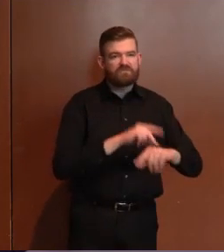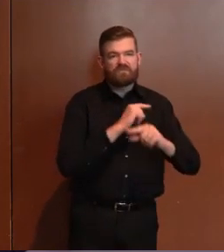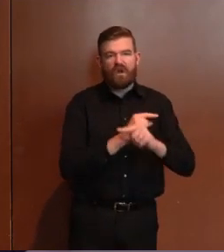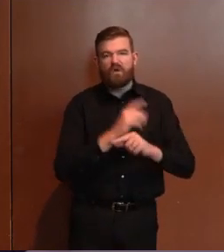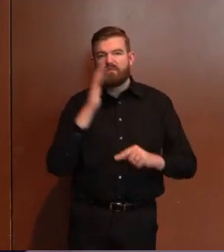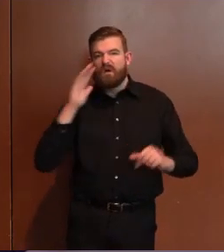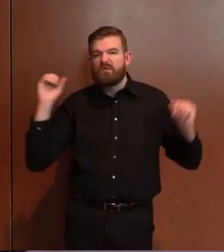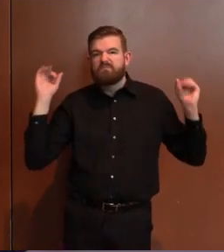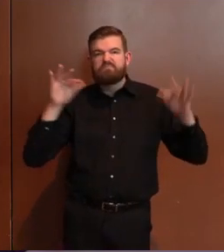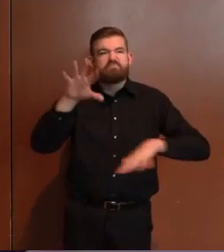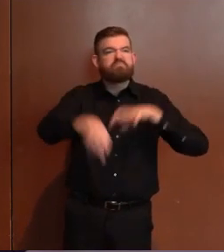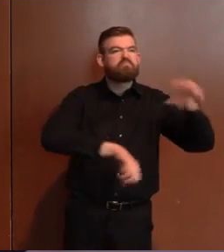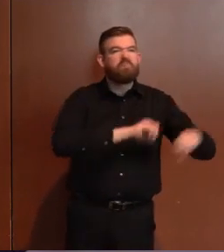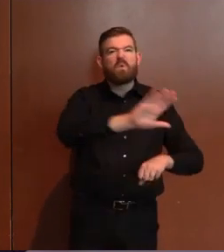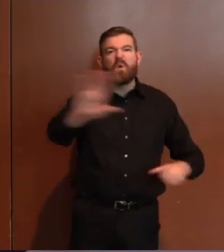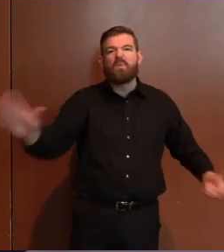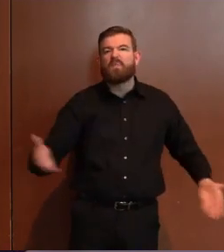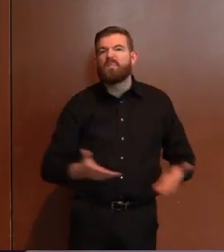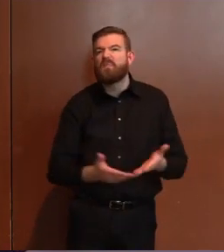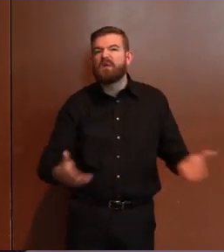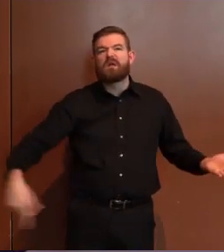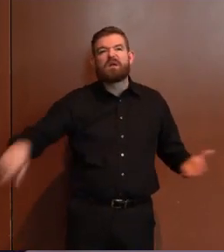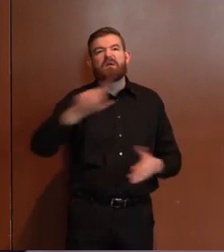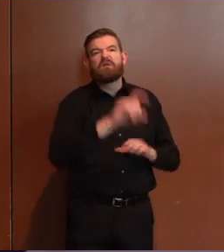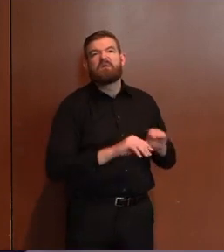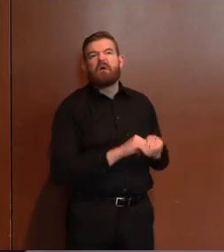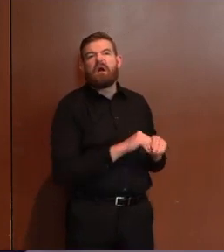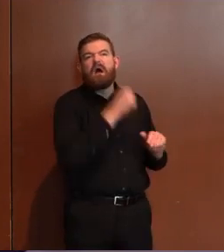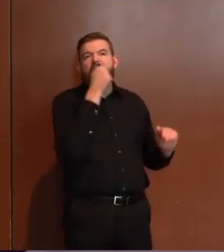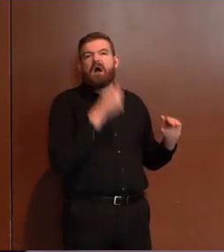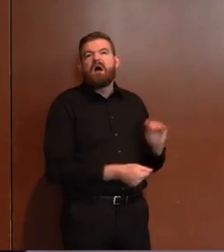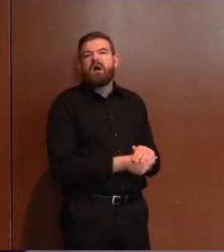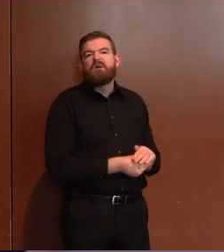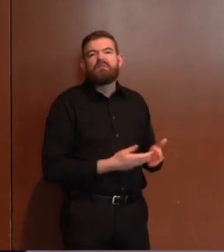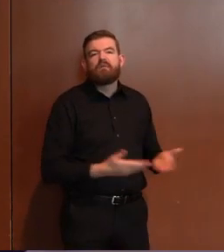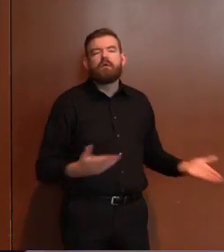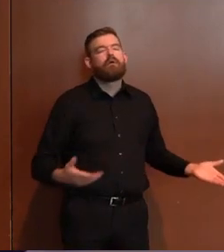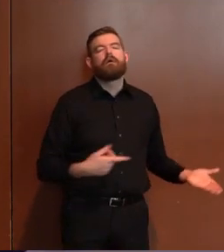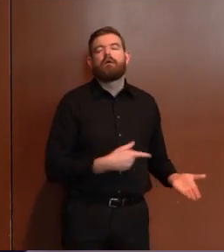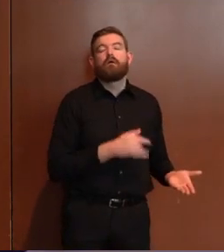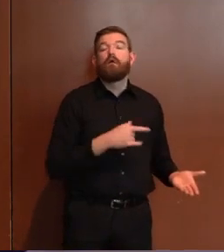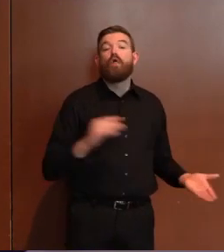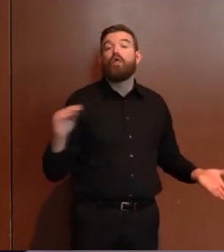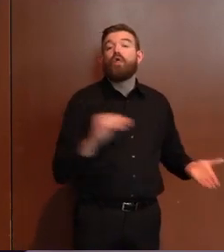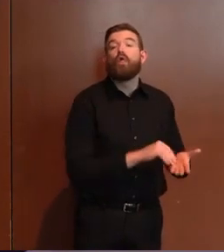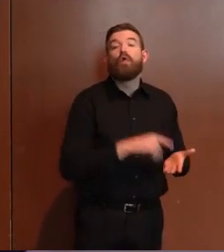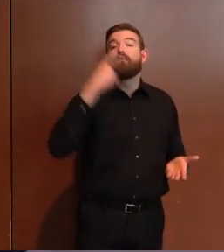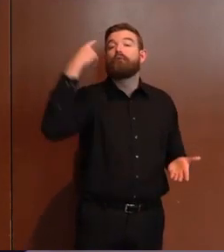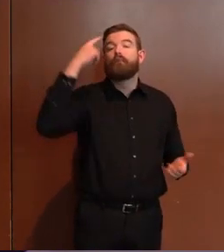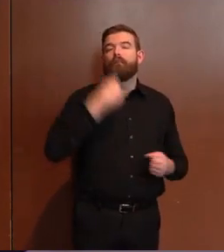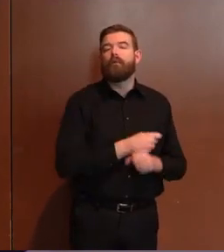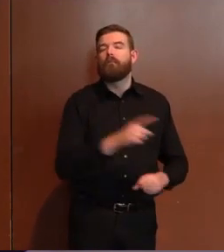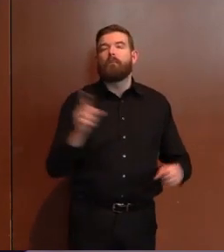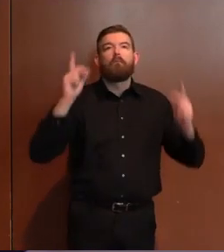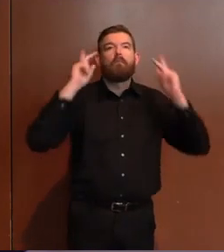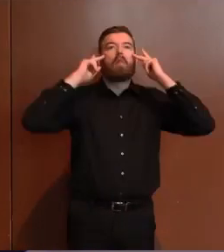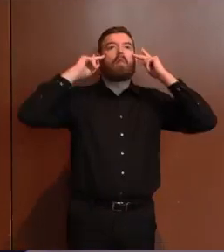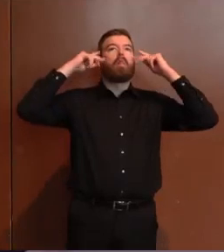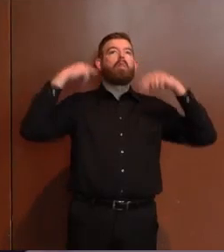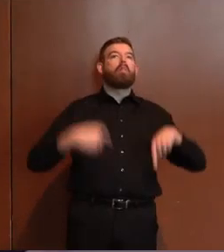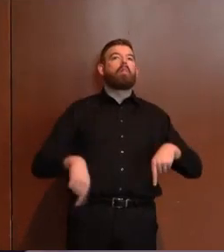panic. And that's the last thing we need. As I said, you win wars not because you panic. It's also equally true, it's not business as usual, but